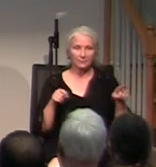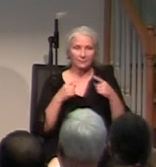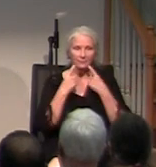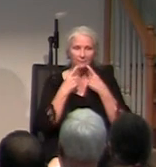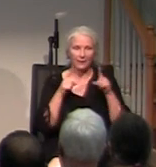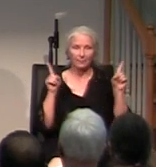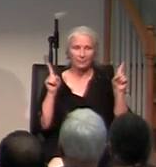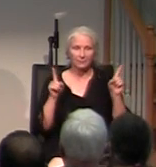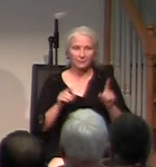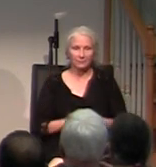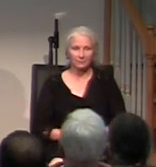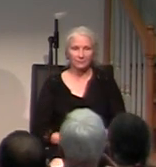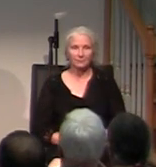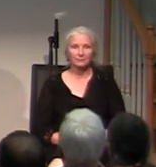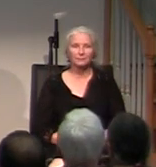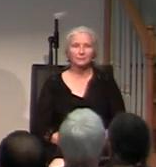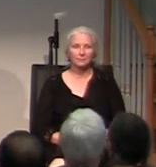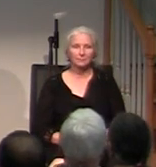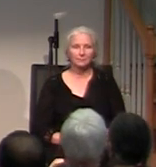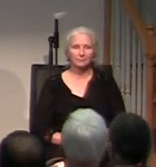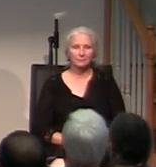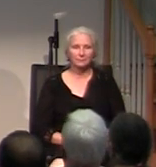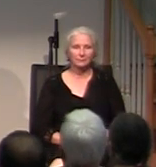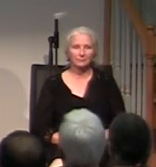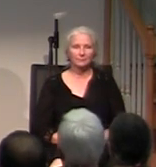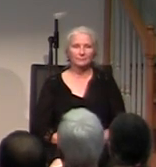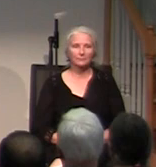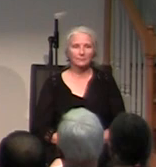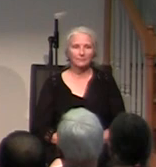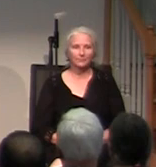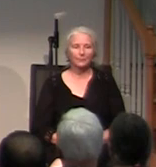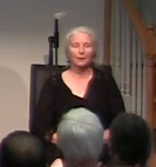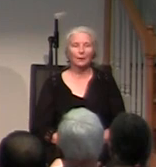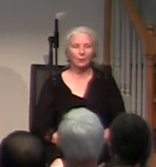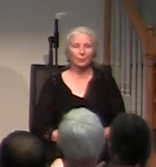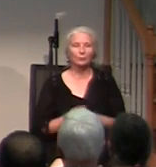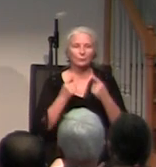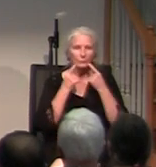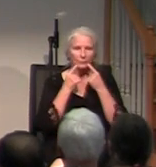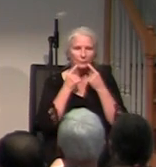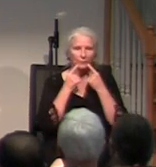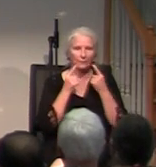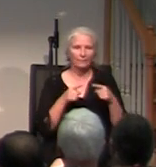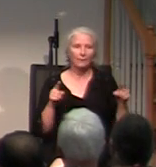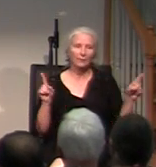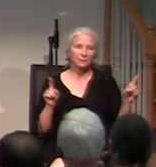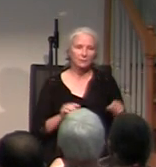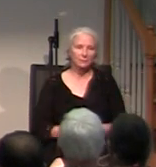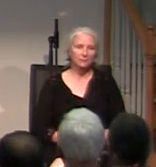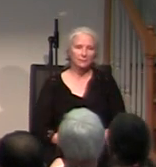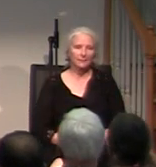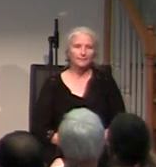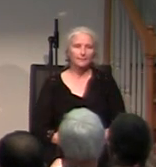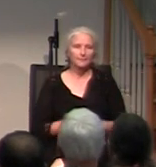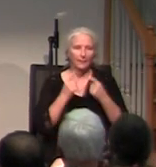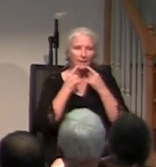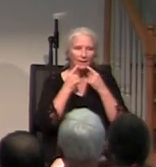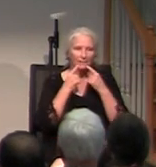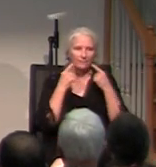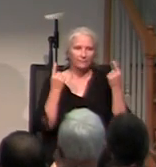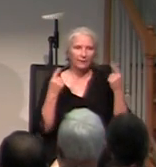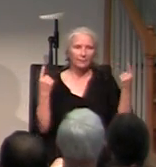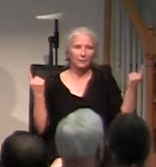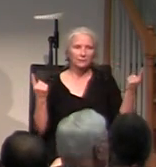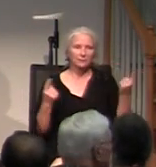What has he done for us as a movement? Is there anything valuable in Adventism that wasn't the gift